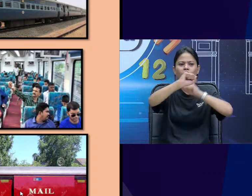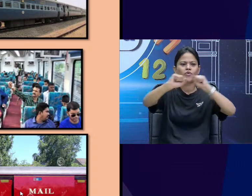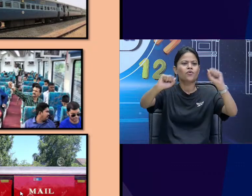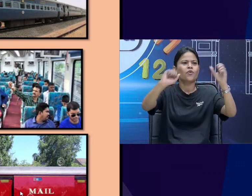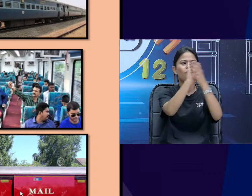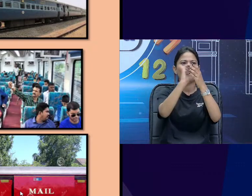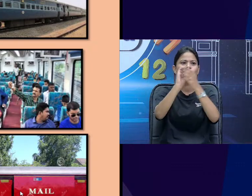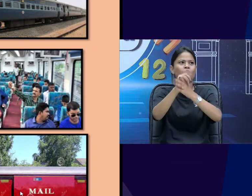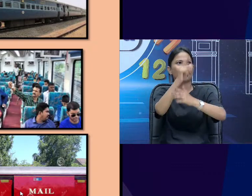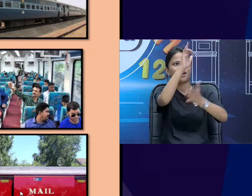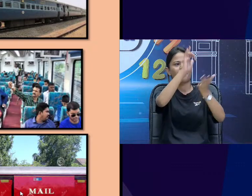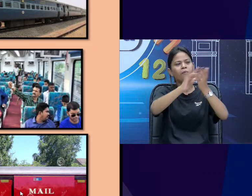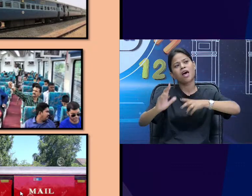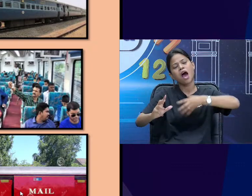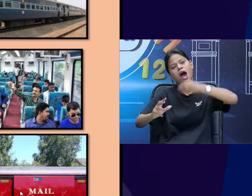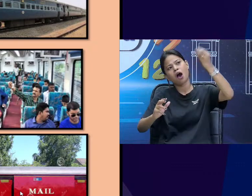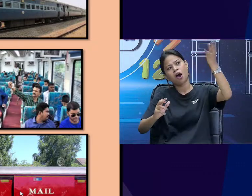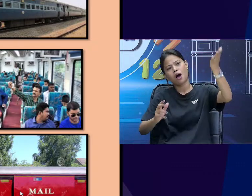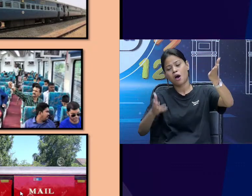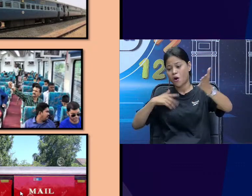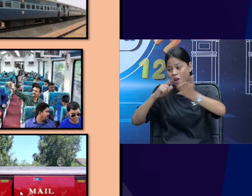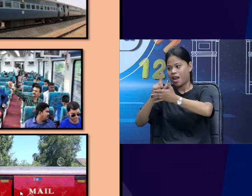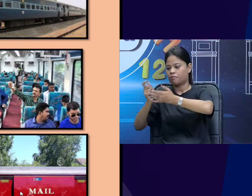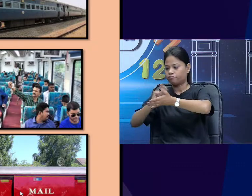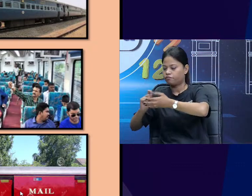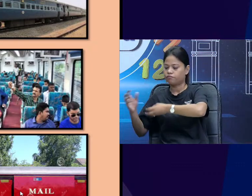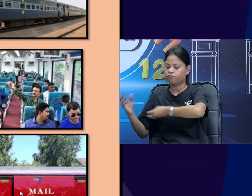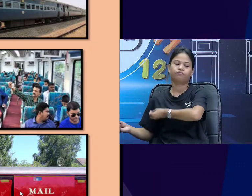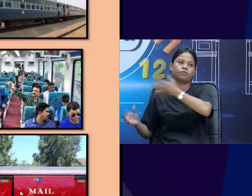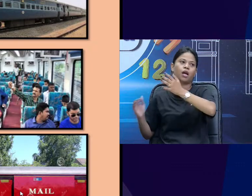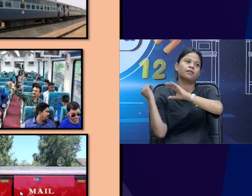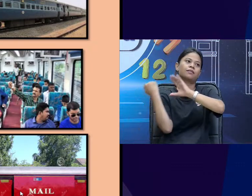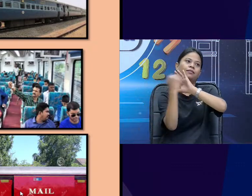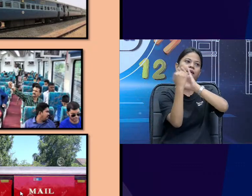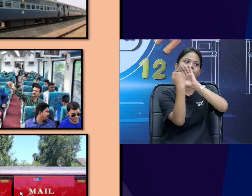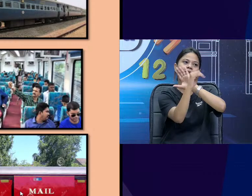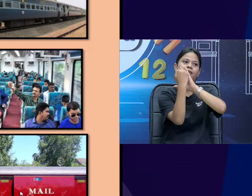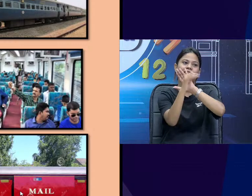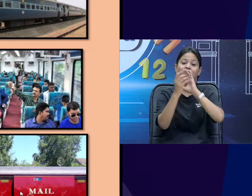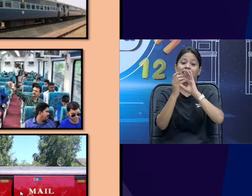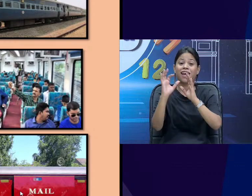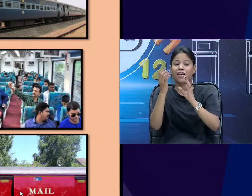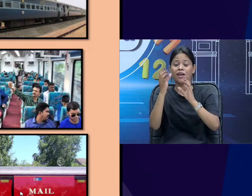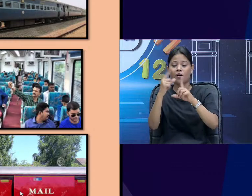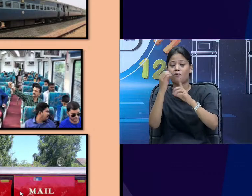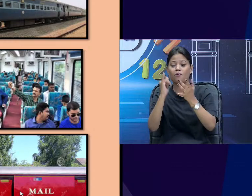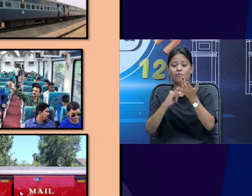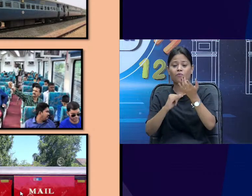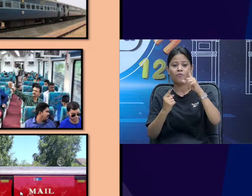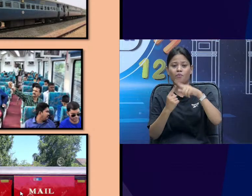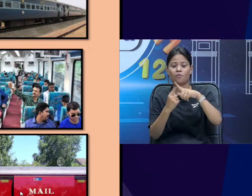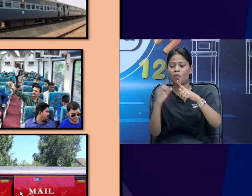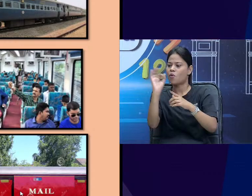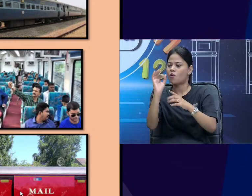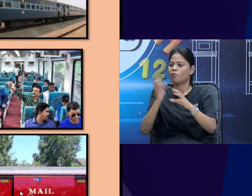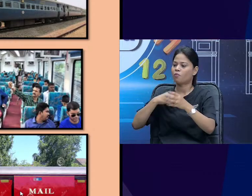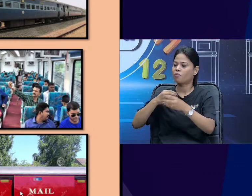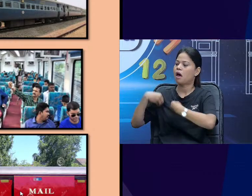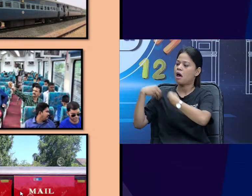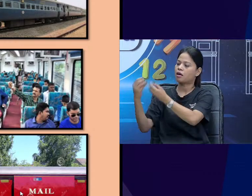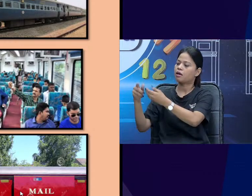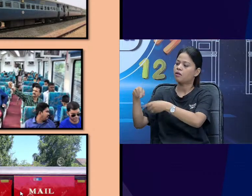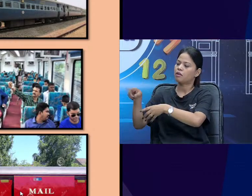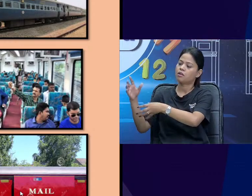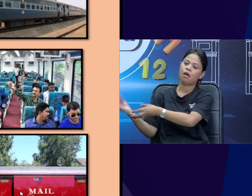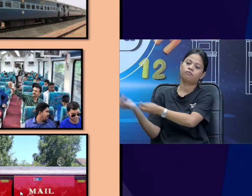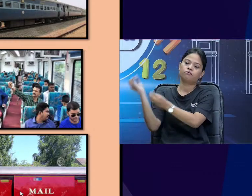your post office to your friend's post office, and from there the postman picks it up and gives it to your